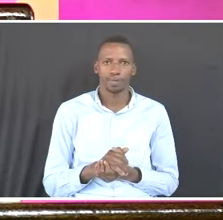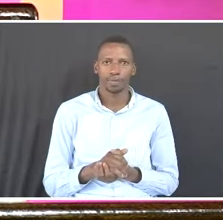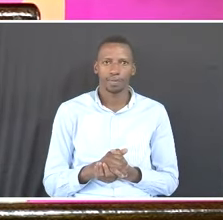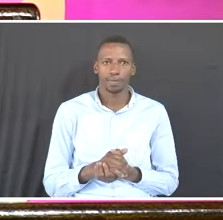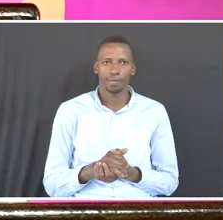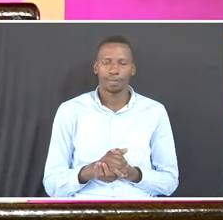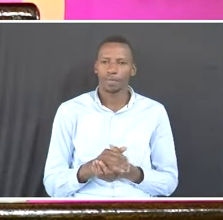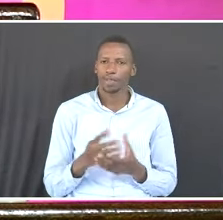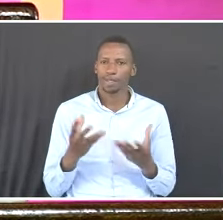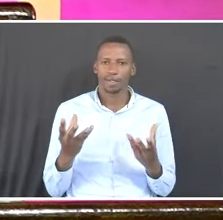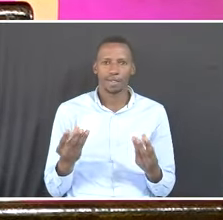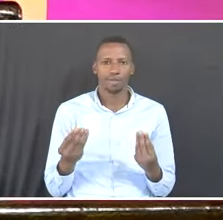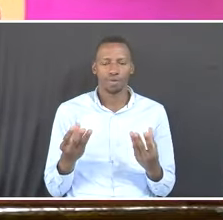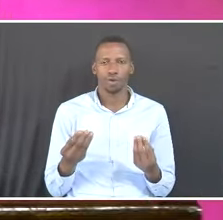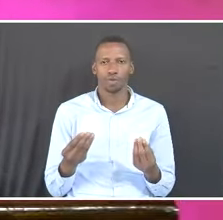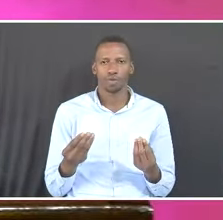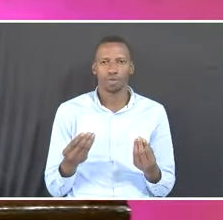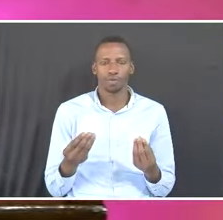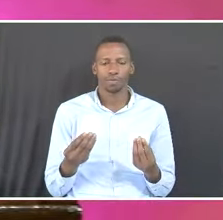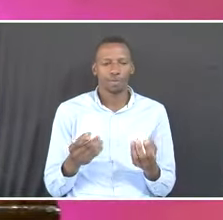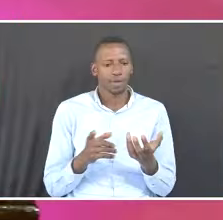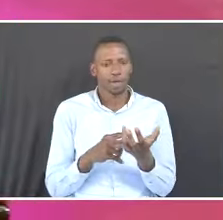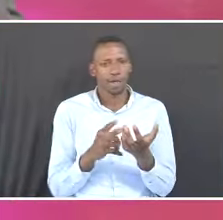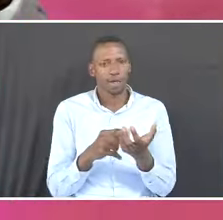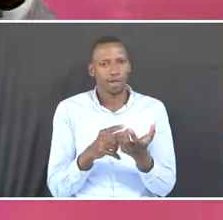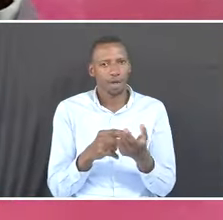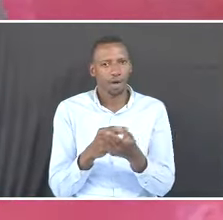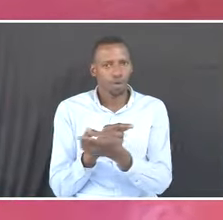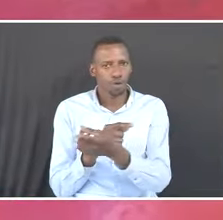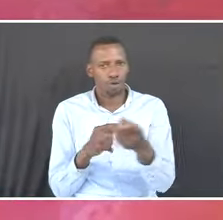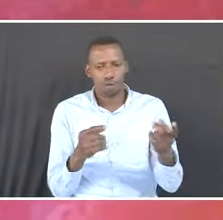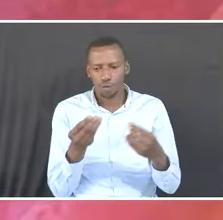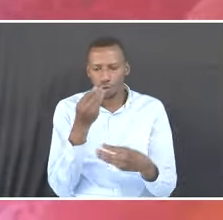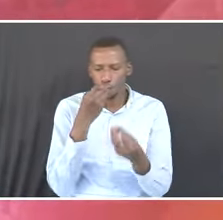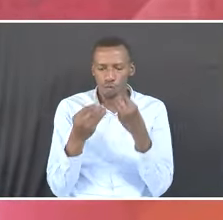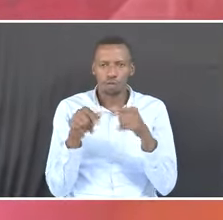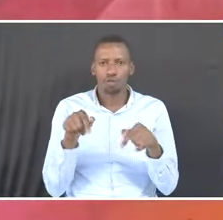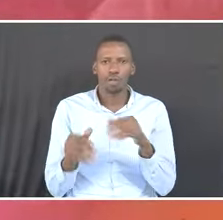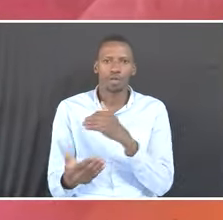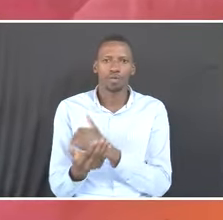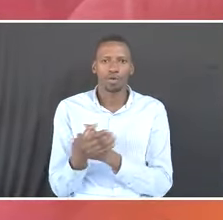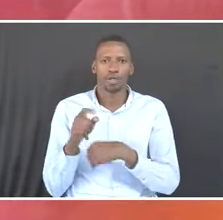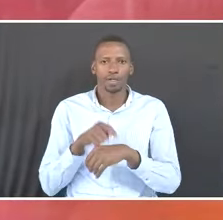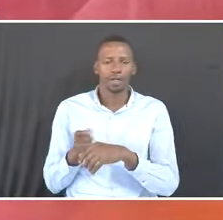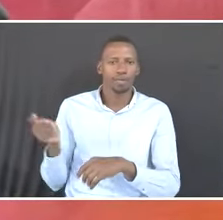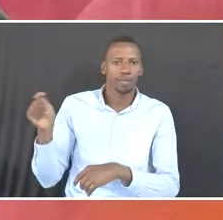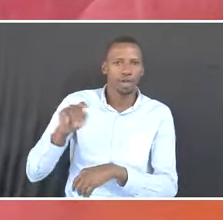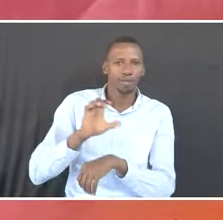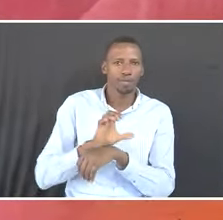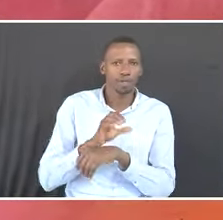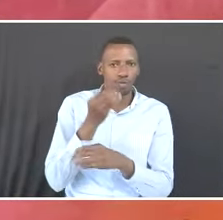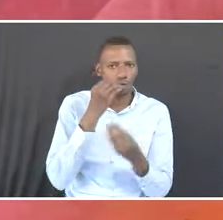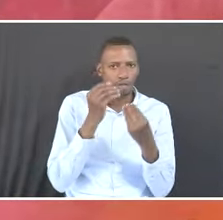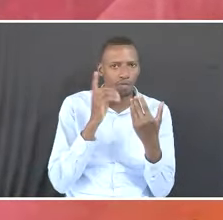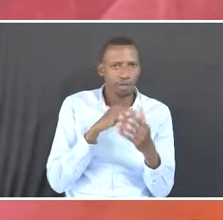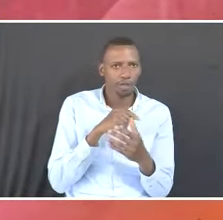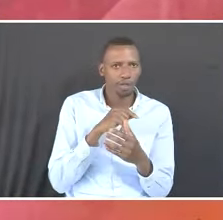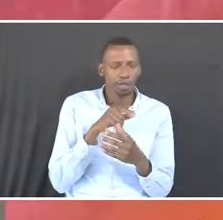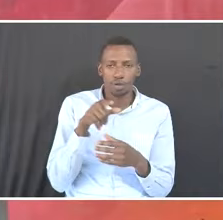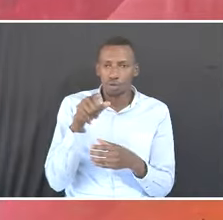Simple illustrations. How many of you ate something this morning when you were coming to church? Did you